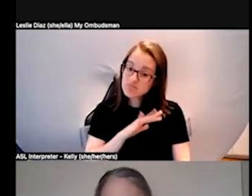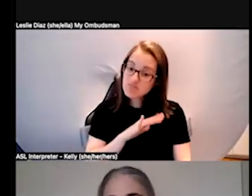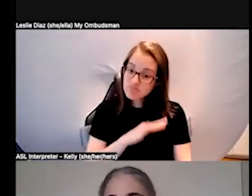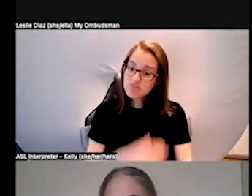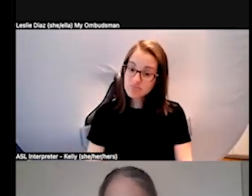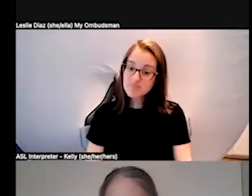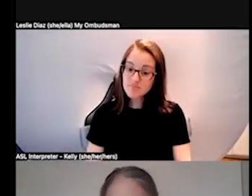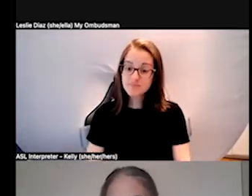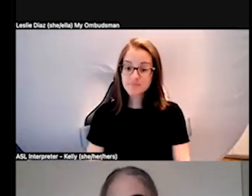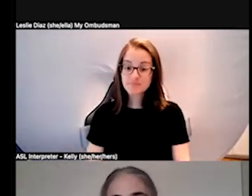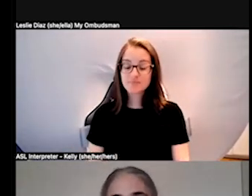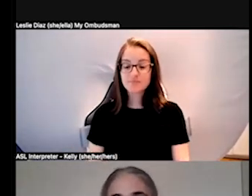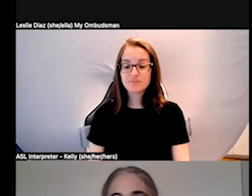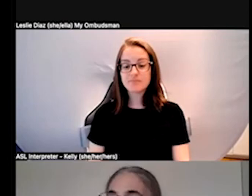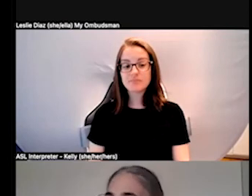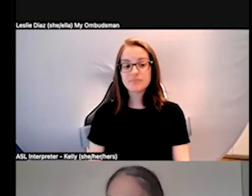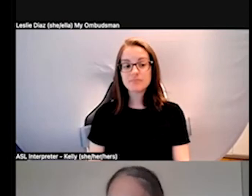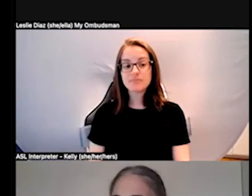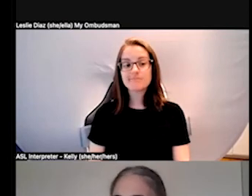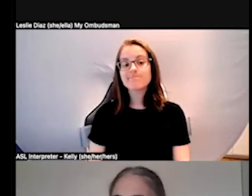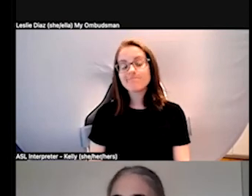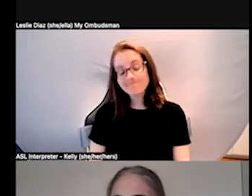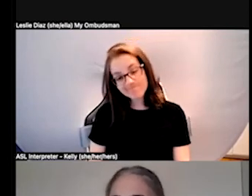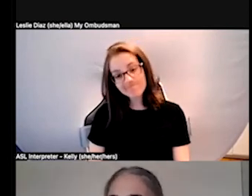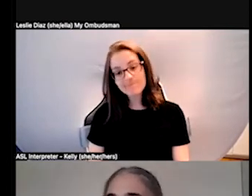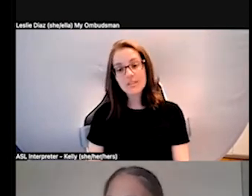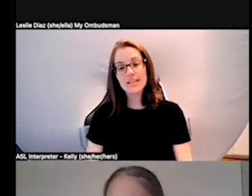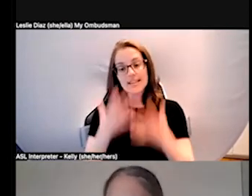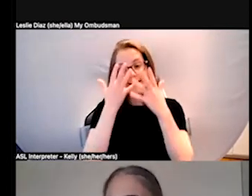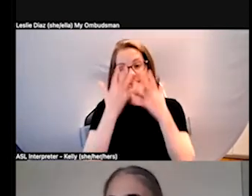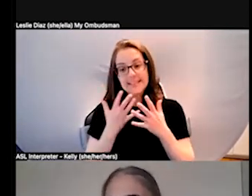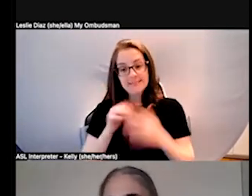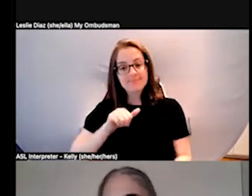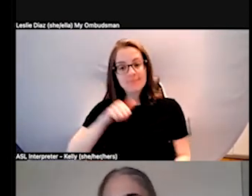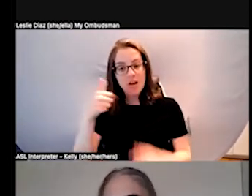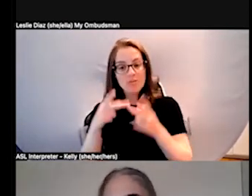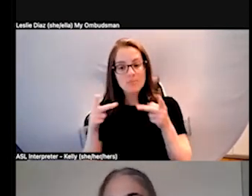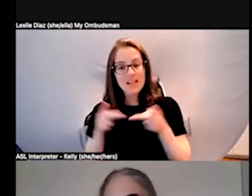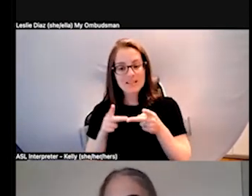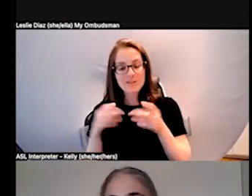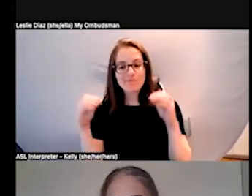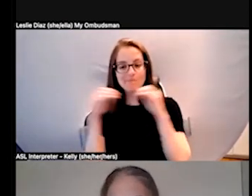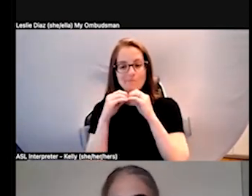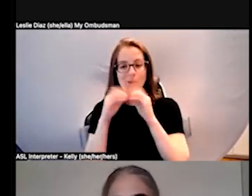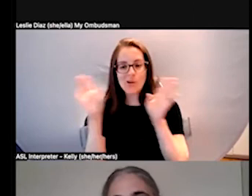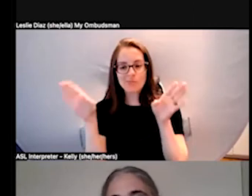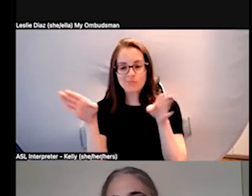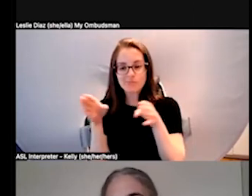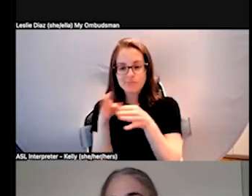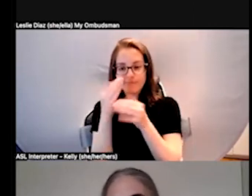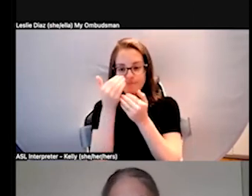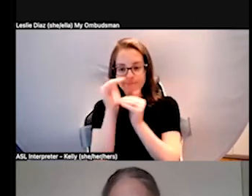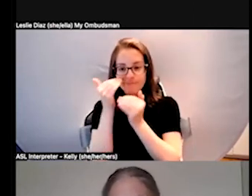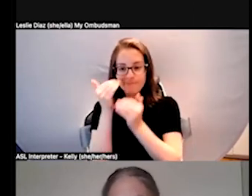broader. Unfortunately, in other places, it's getting narrower. And we've seen states